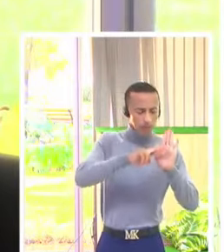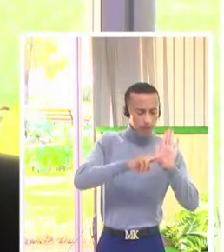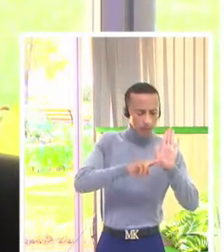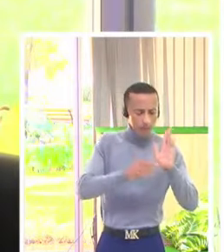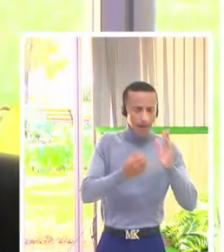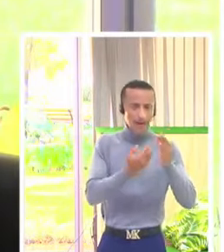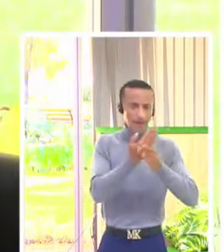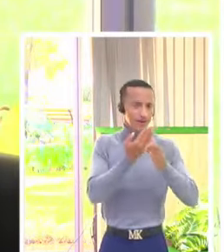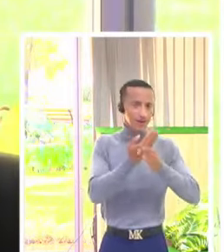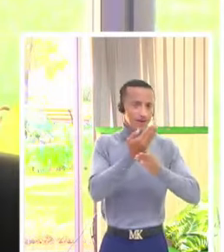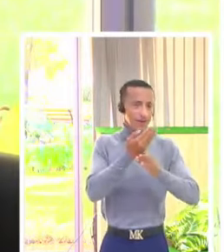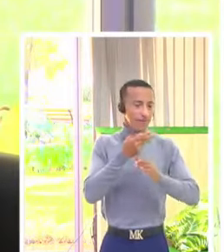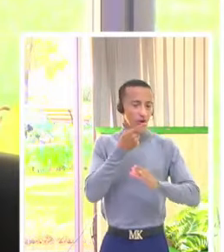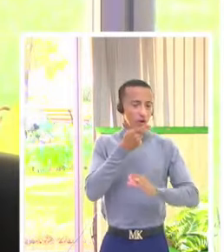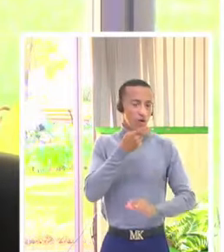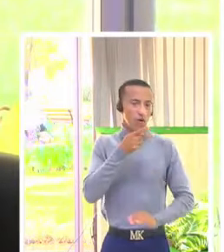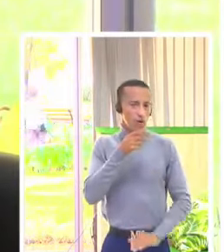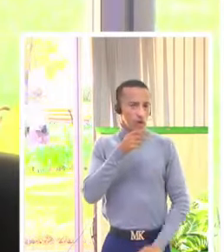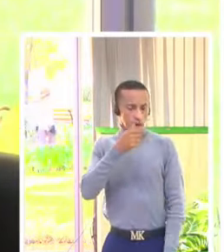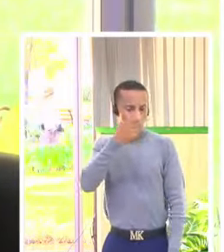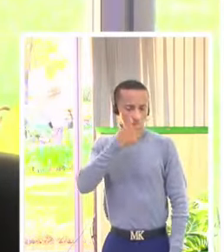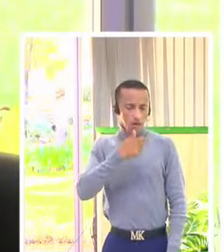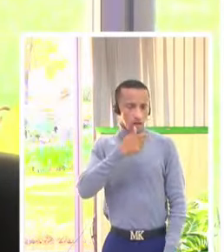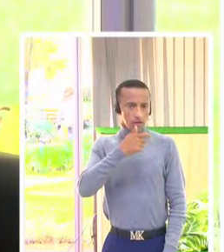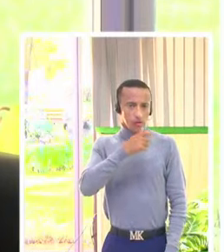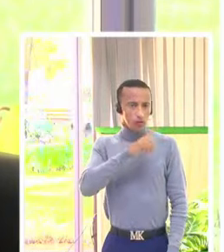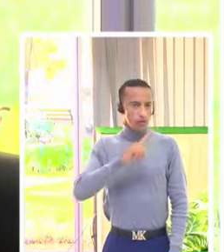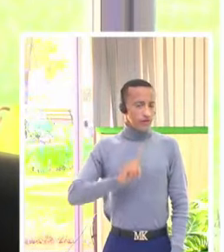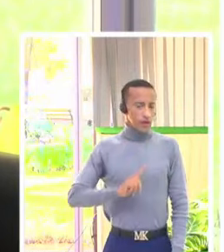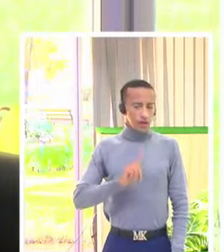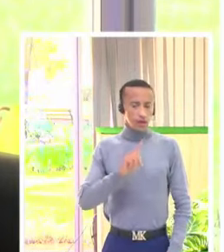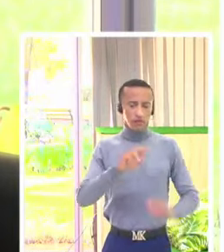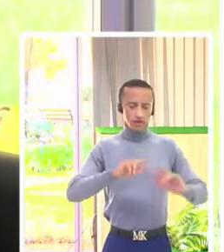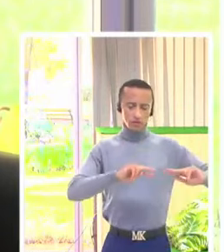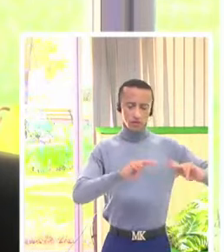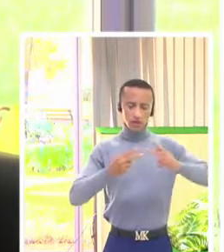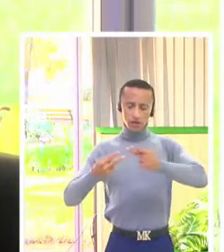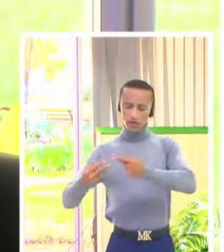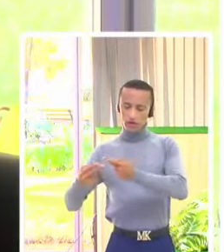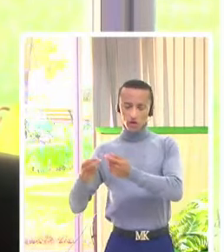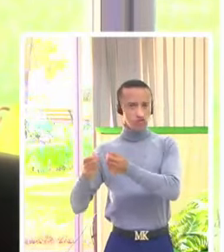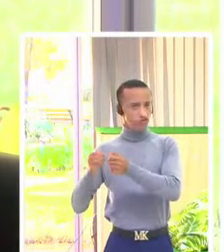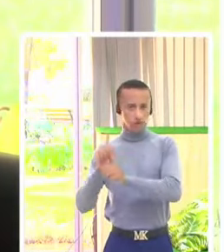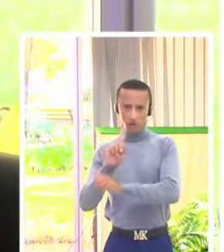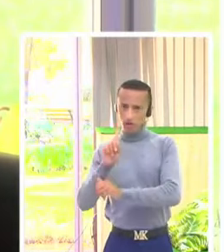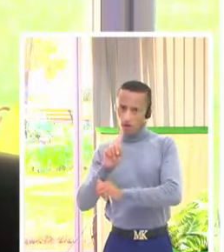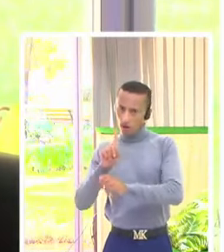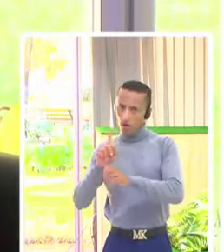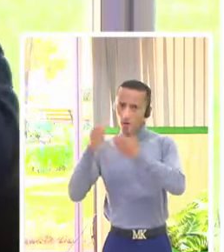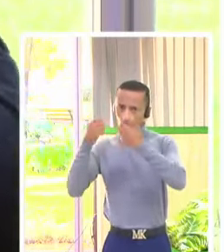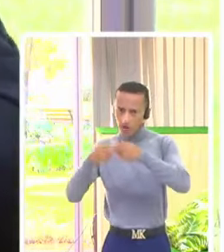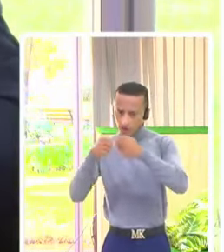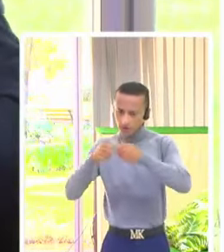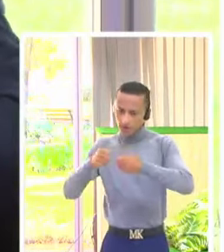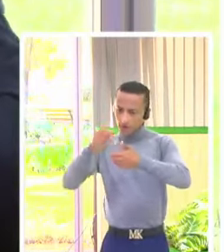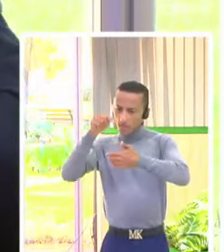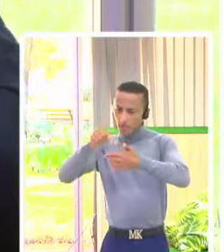until all your beneficiaries are enrolled in Aadhaar.